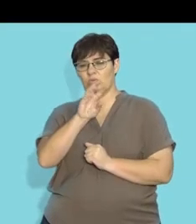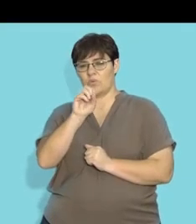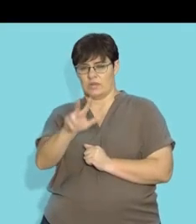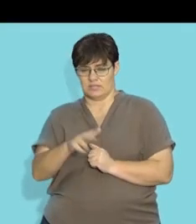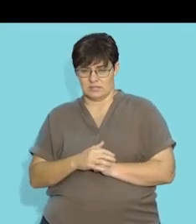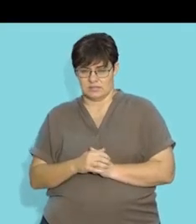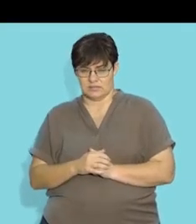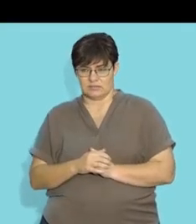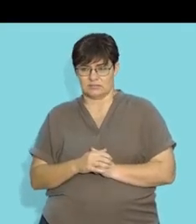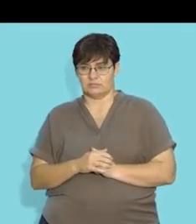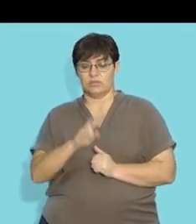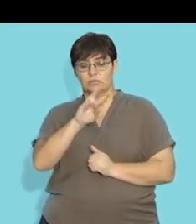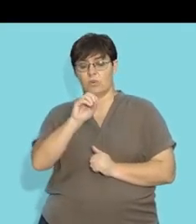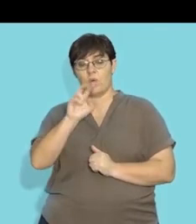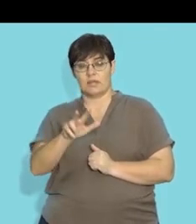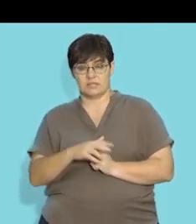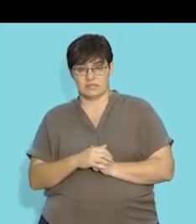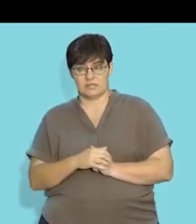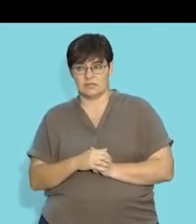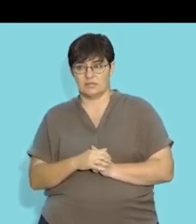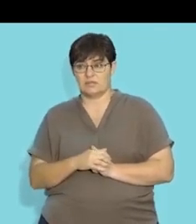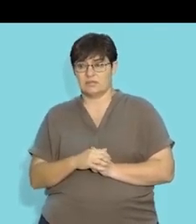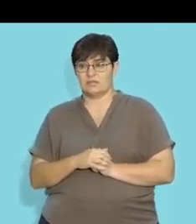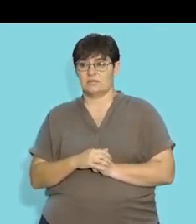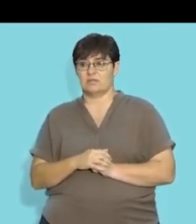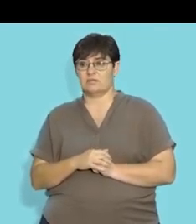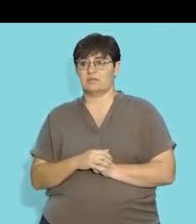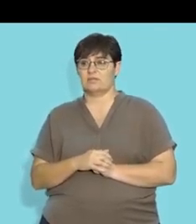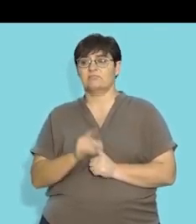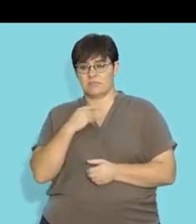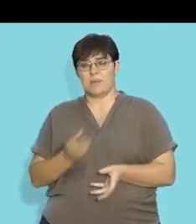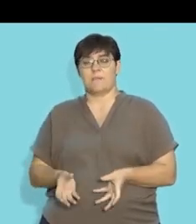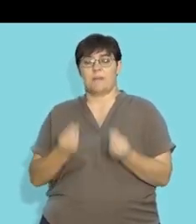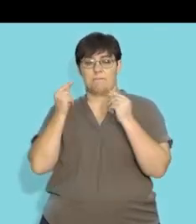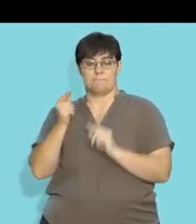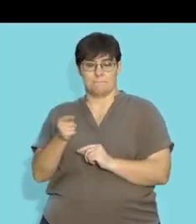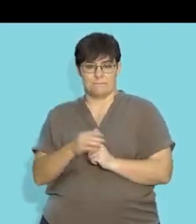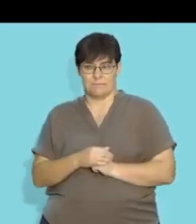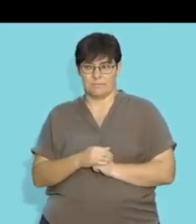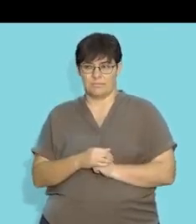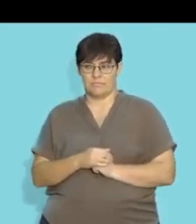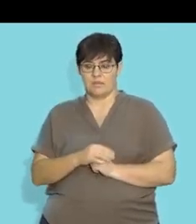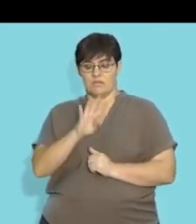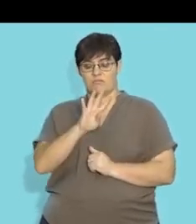happening in 2008. Actually, in 2008, okay, this is what we get.